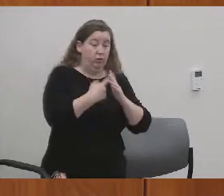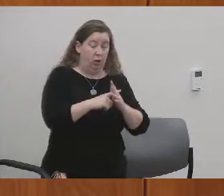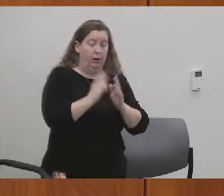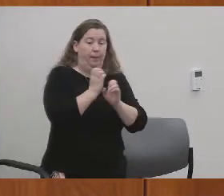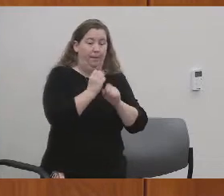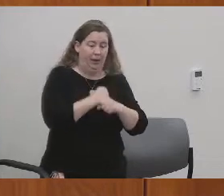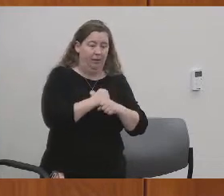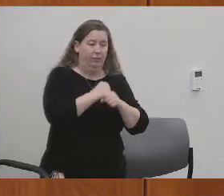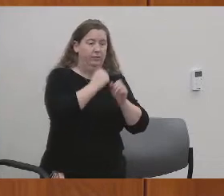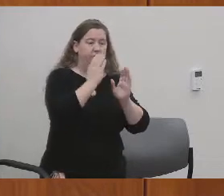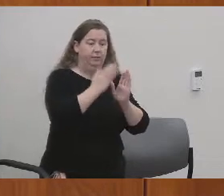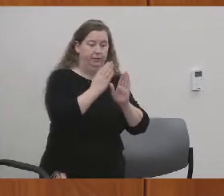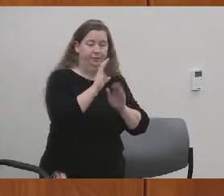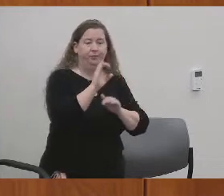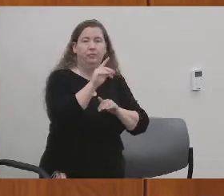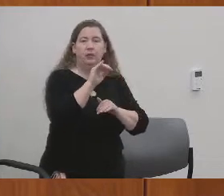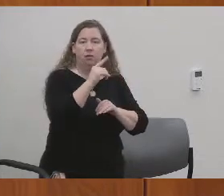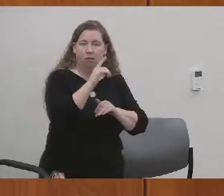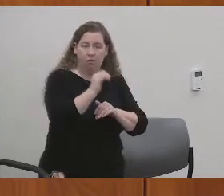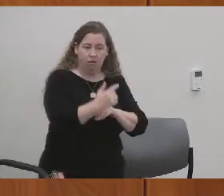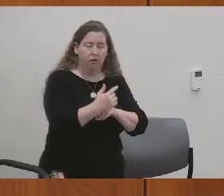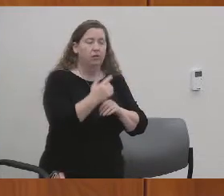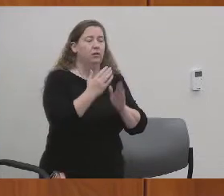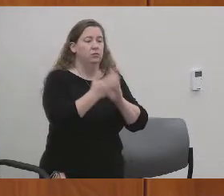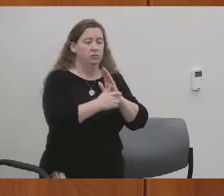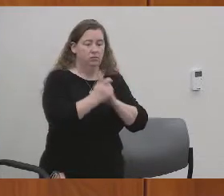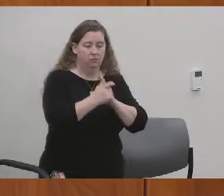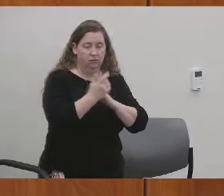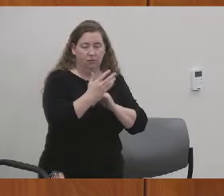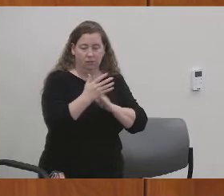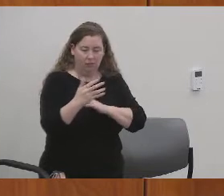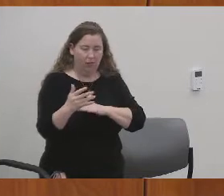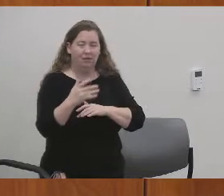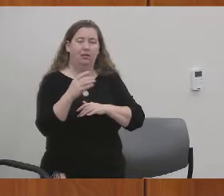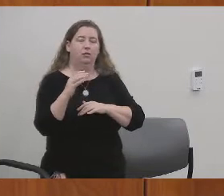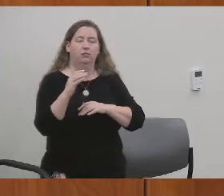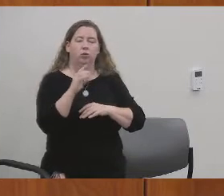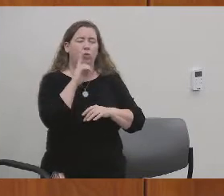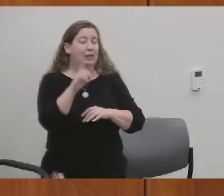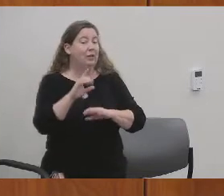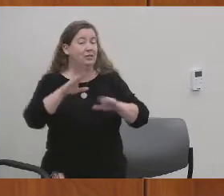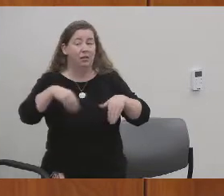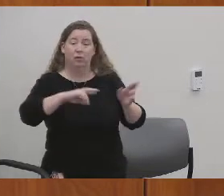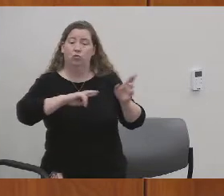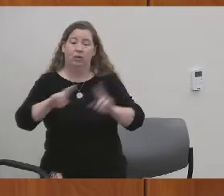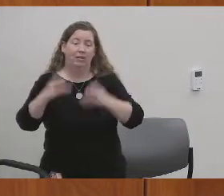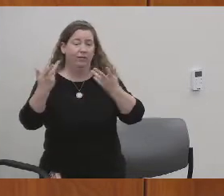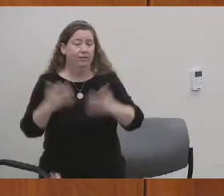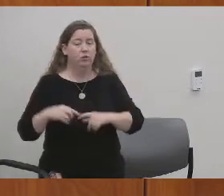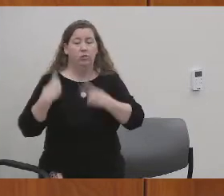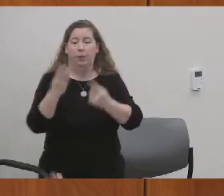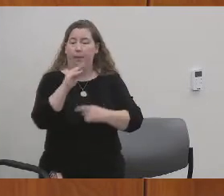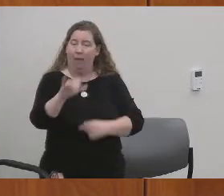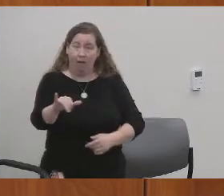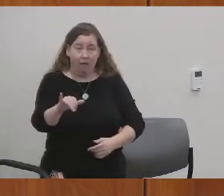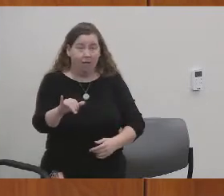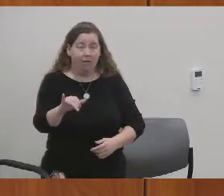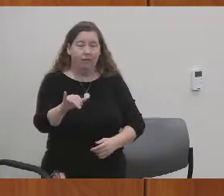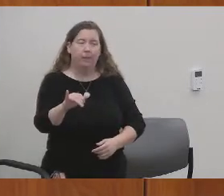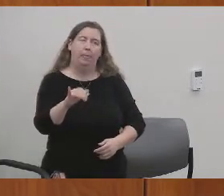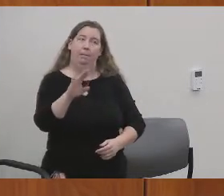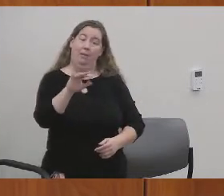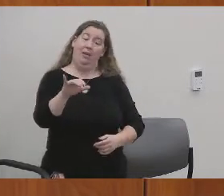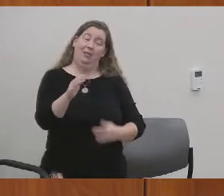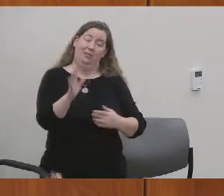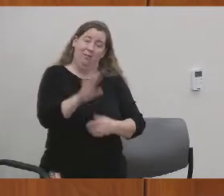the catalog, and then in February, you really ramp it up, and then you don't really have it until May. And May is about